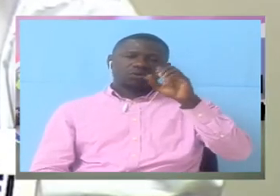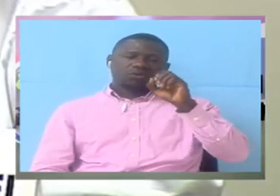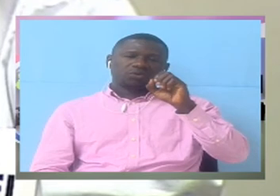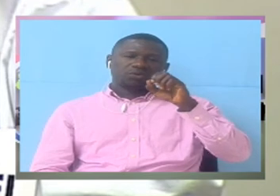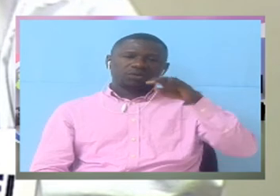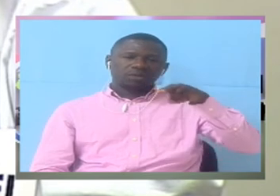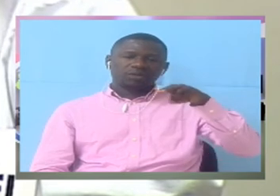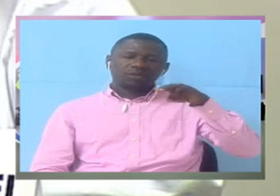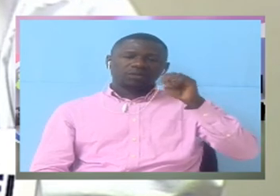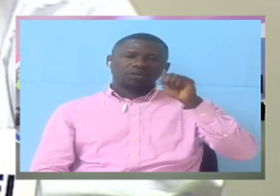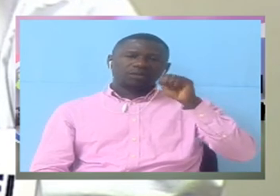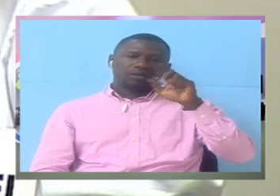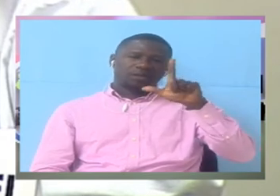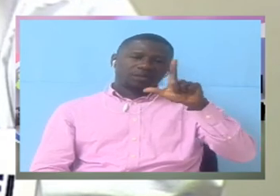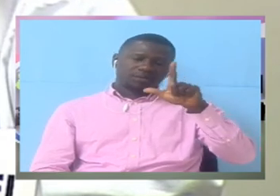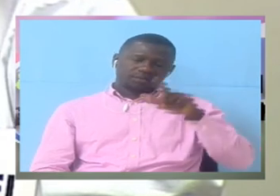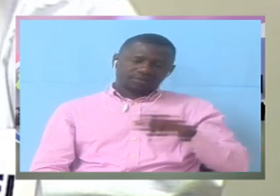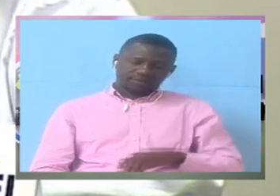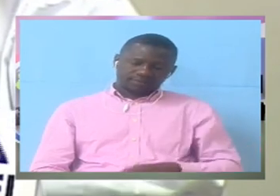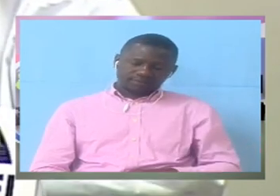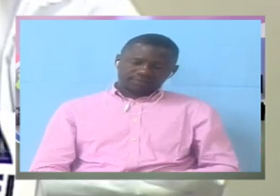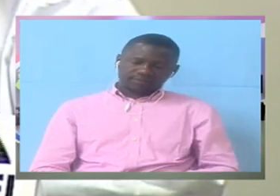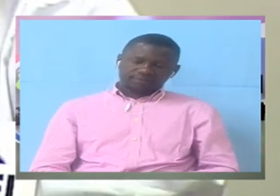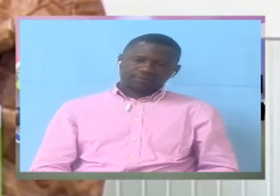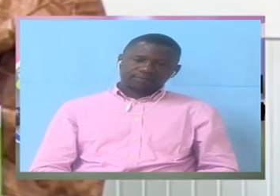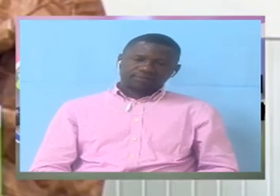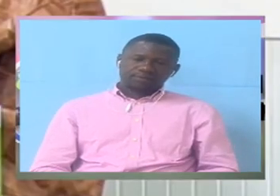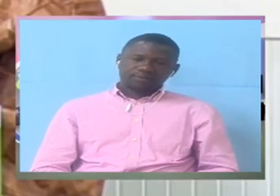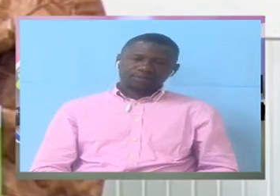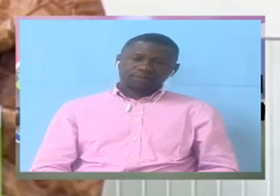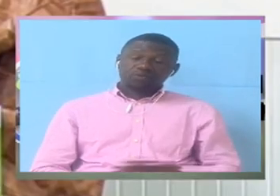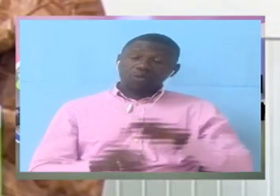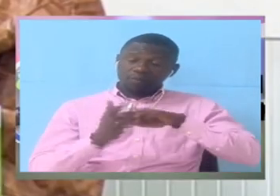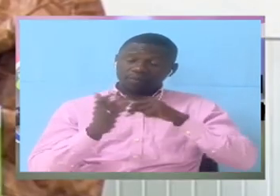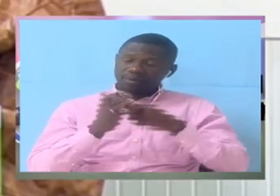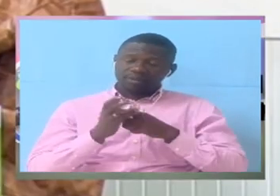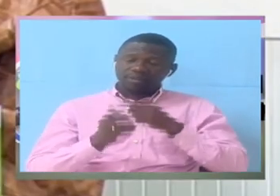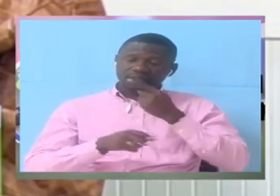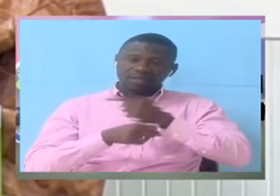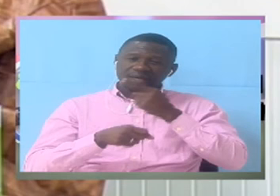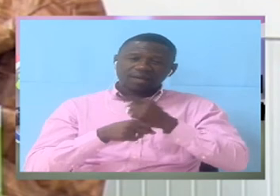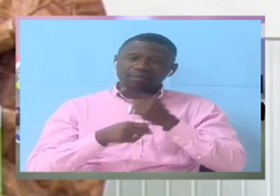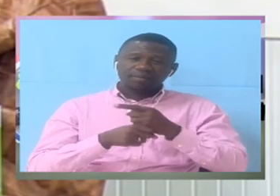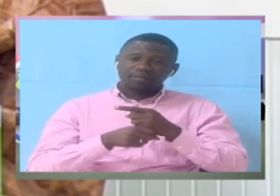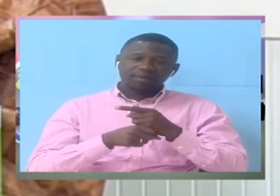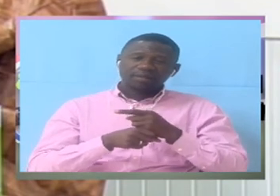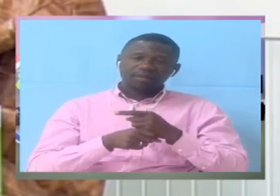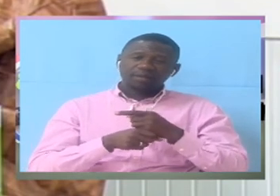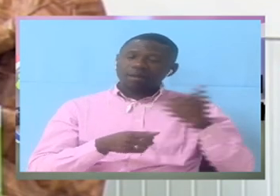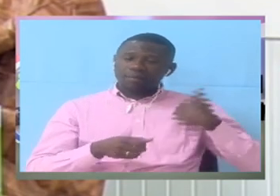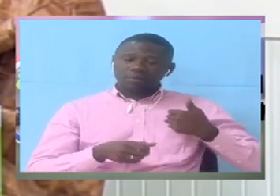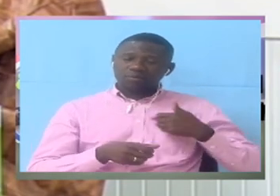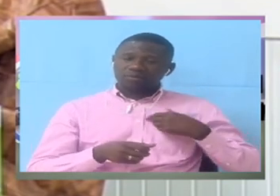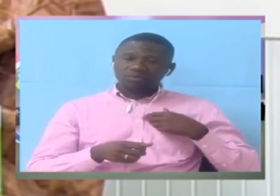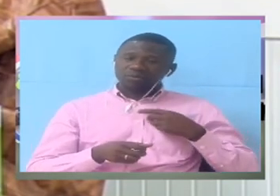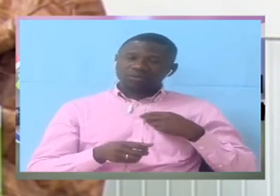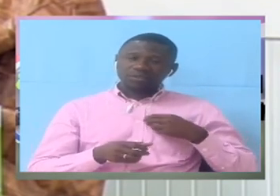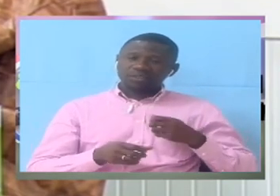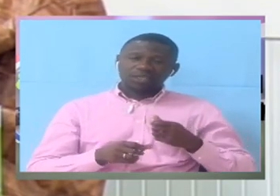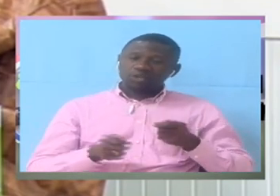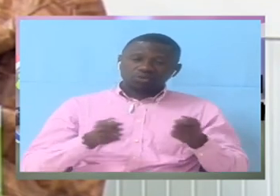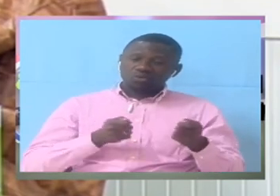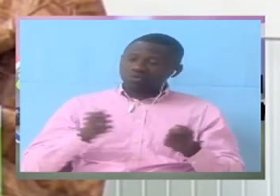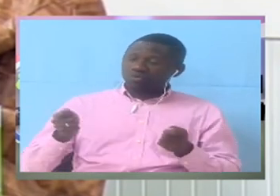Gambians to wolle Liberia mara? Nin to nya be fo kan kai. Well, if the truth comes